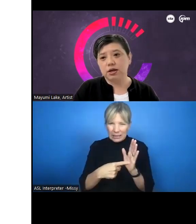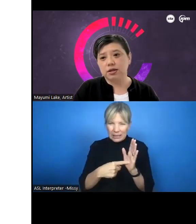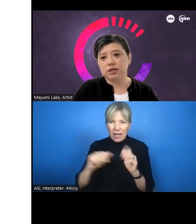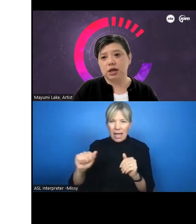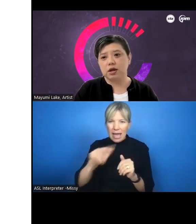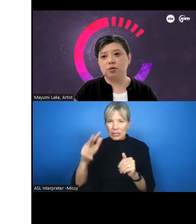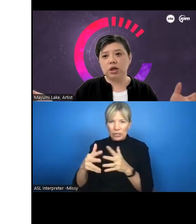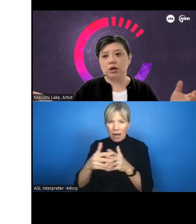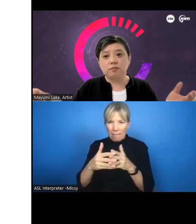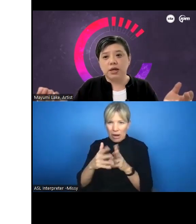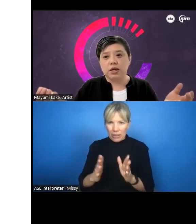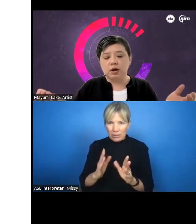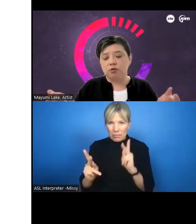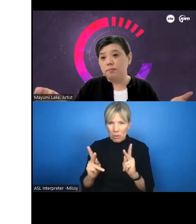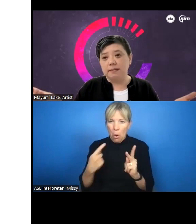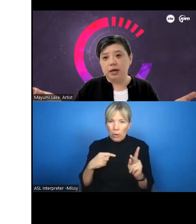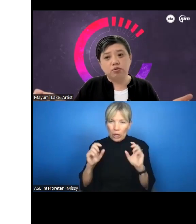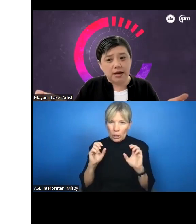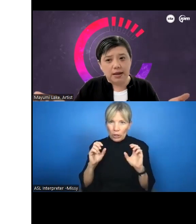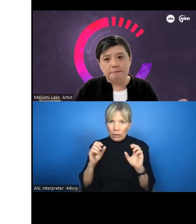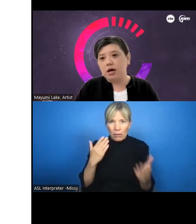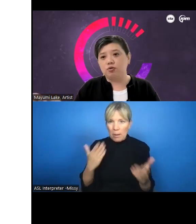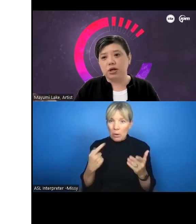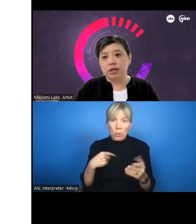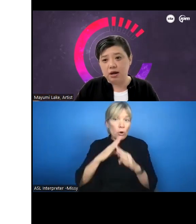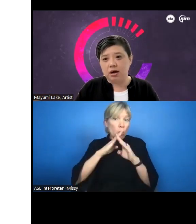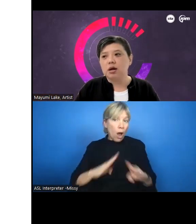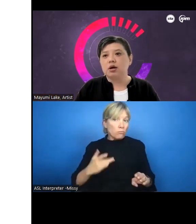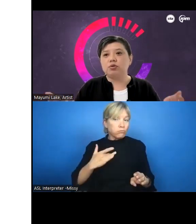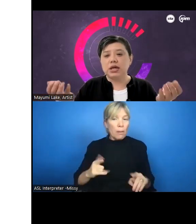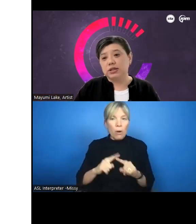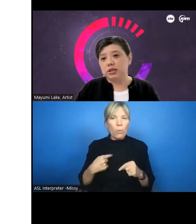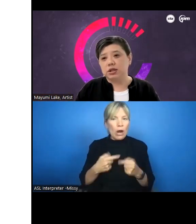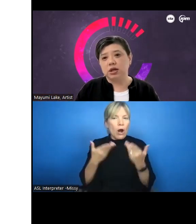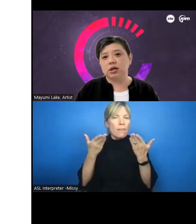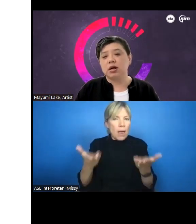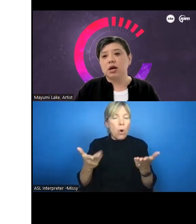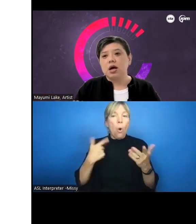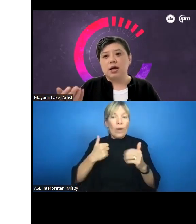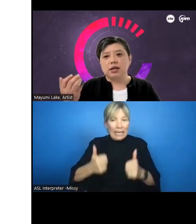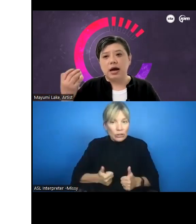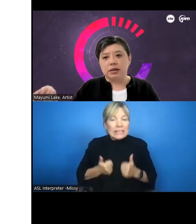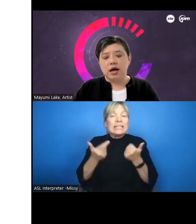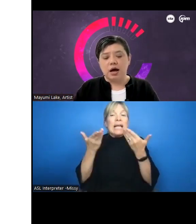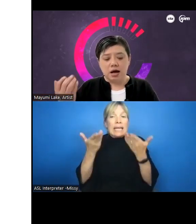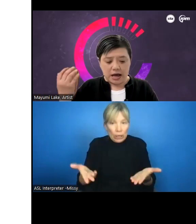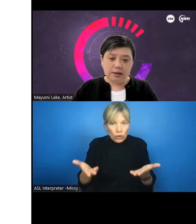Asian Americans, like we may be quiet, but we are there, we exist in here, and